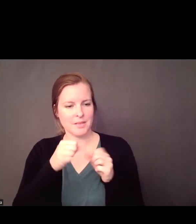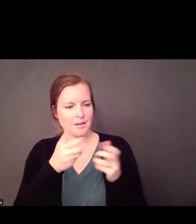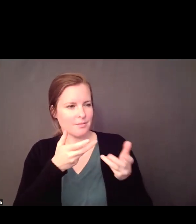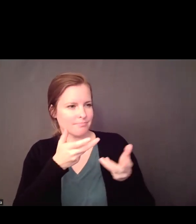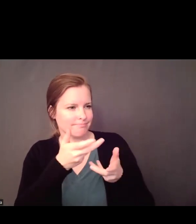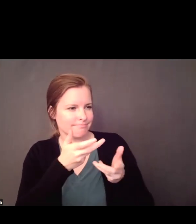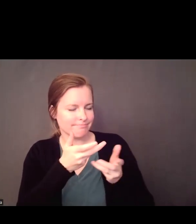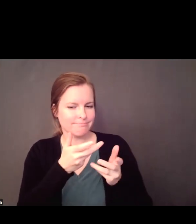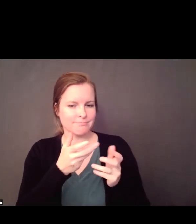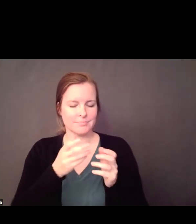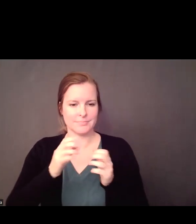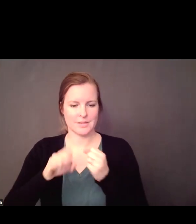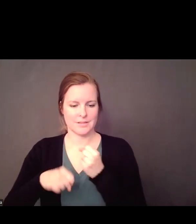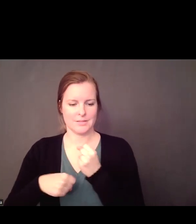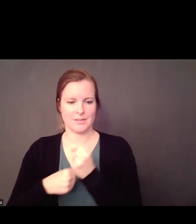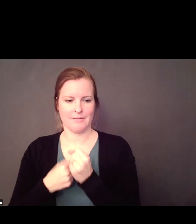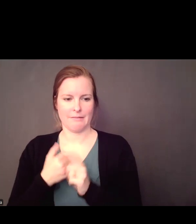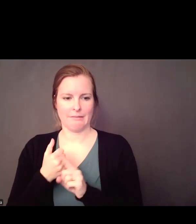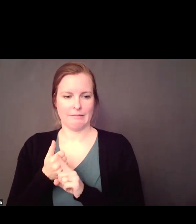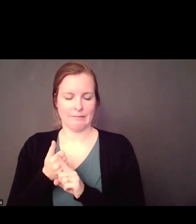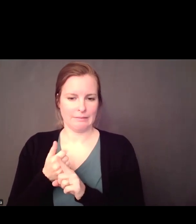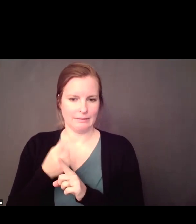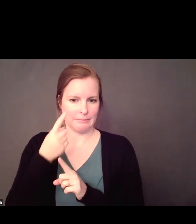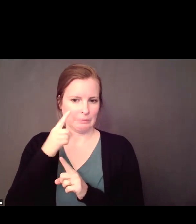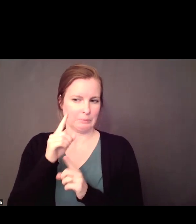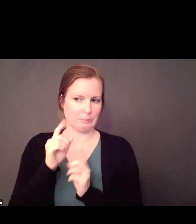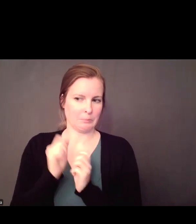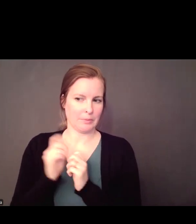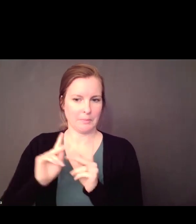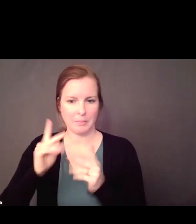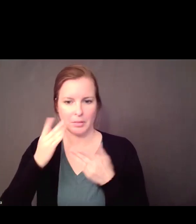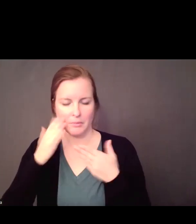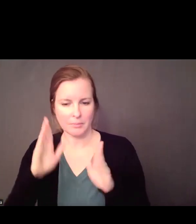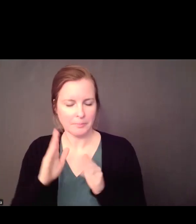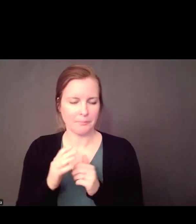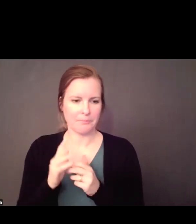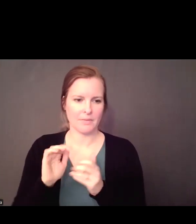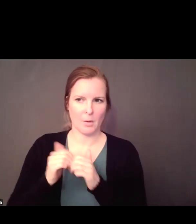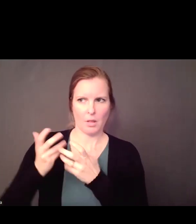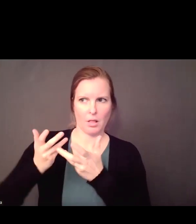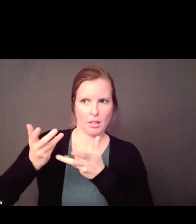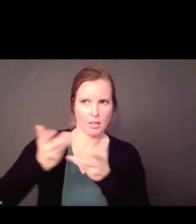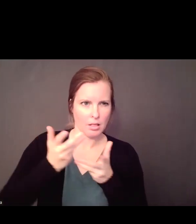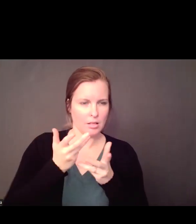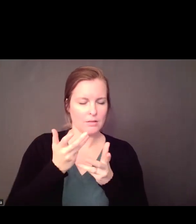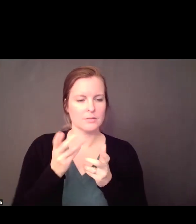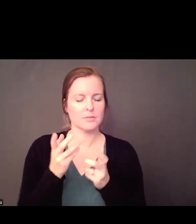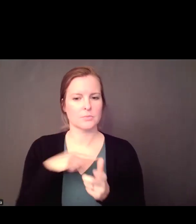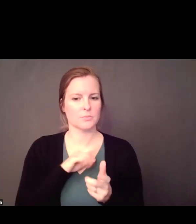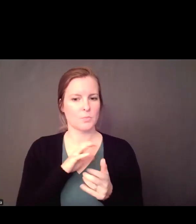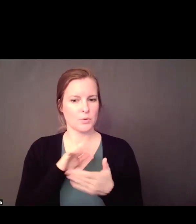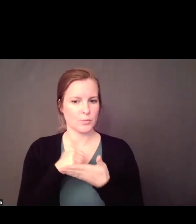unfamiliar people. And we want to help him,